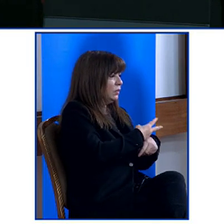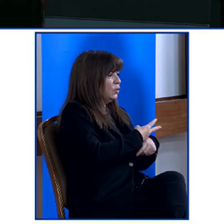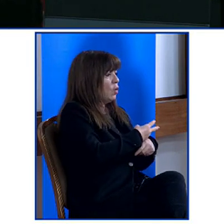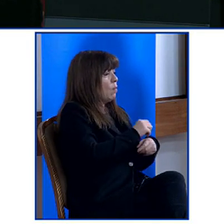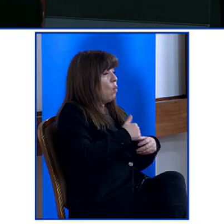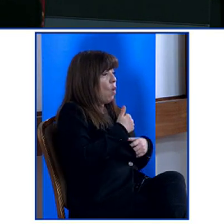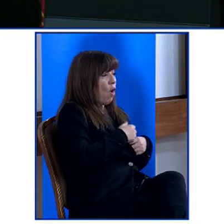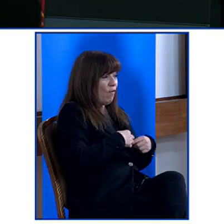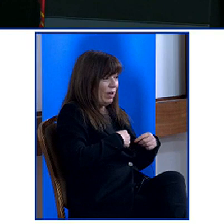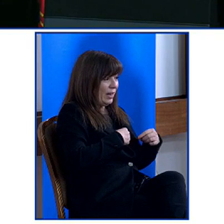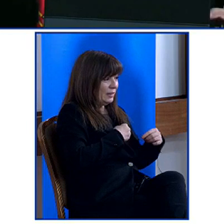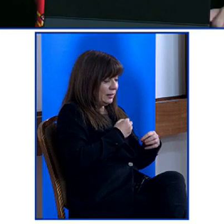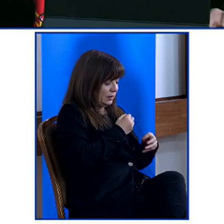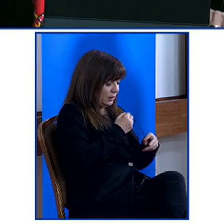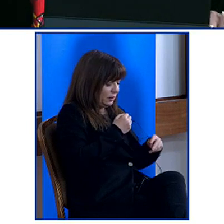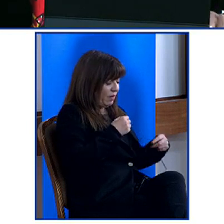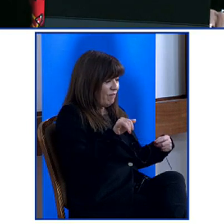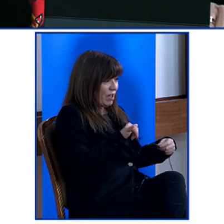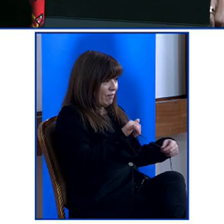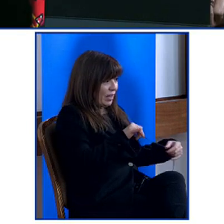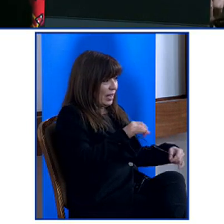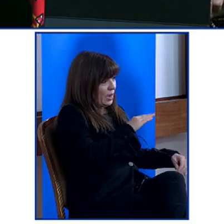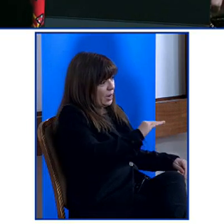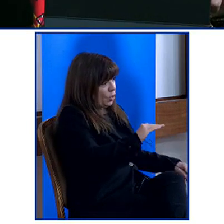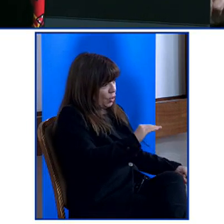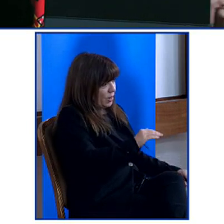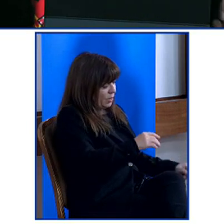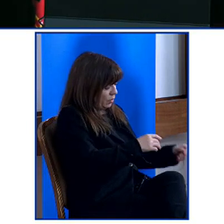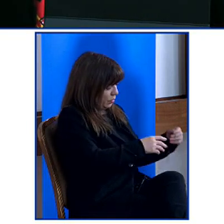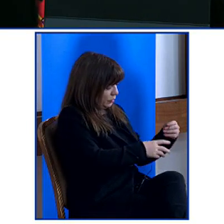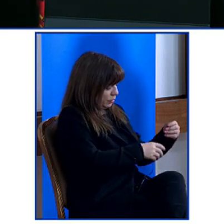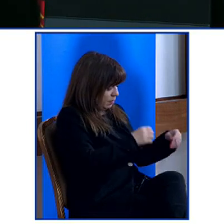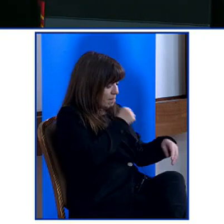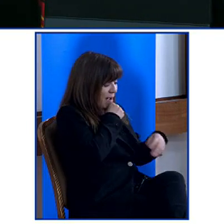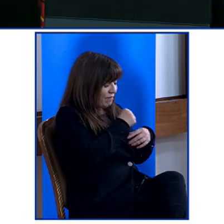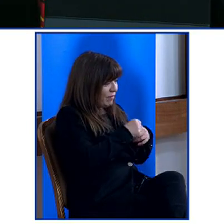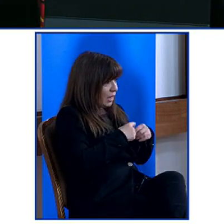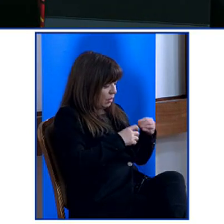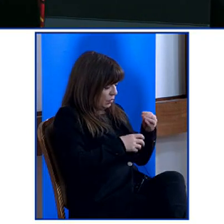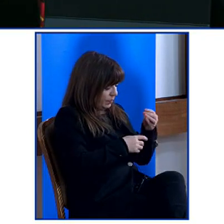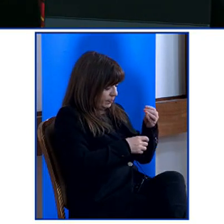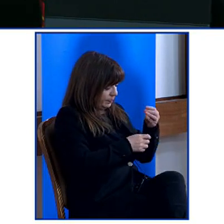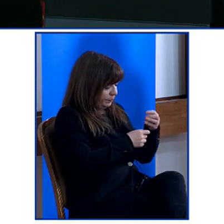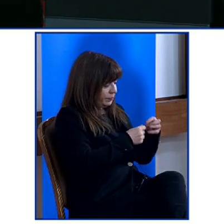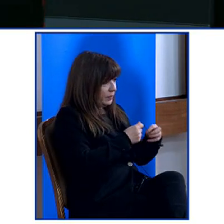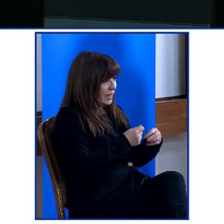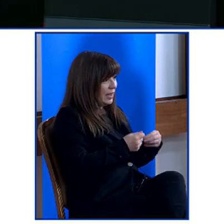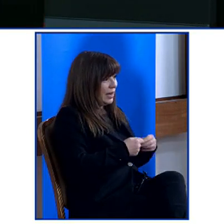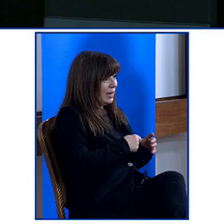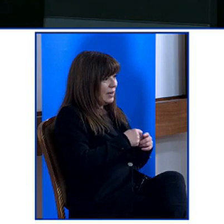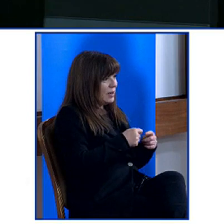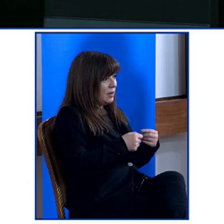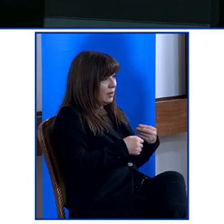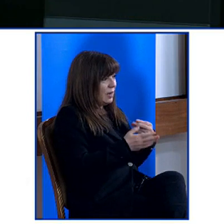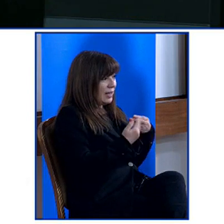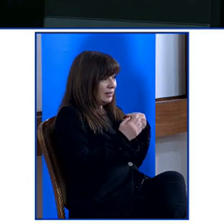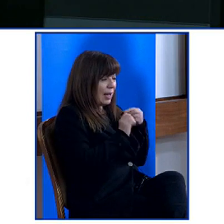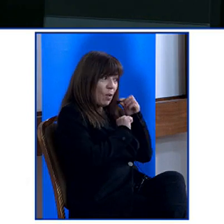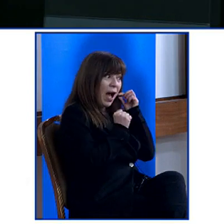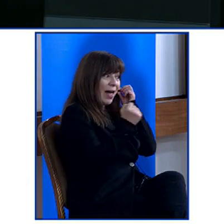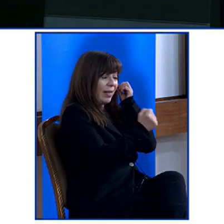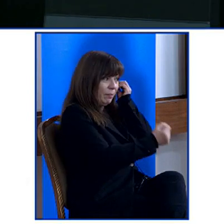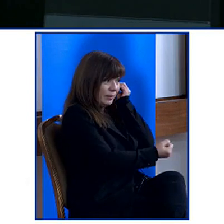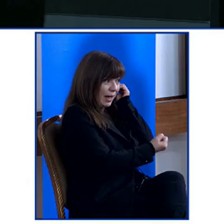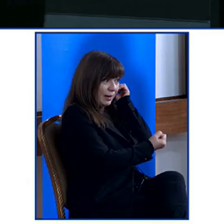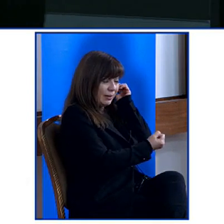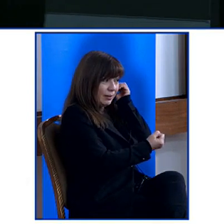We need to adapt to the new normal of heat waves and increased temperatures. We need to inform people how to protect themselves from the effects of